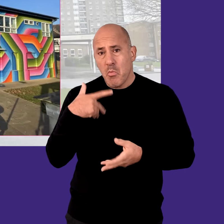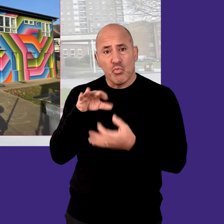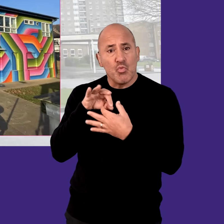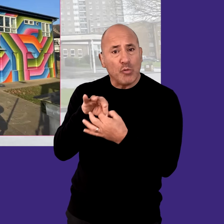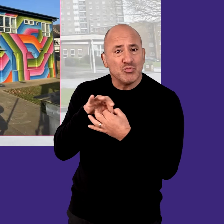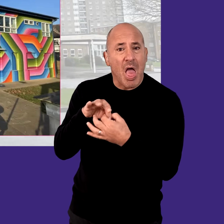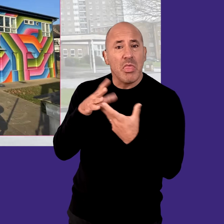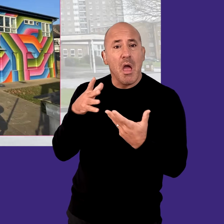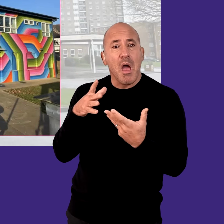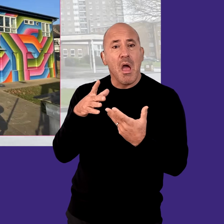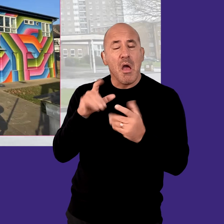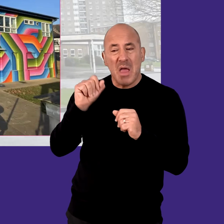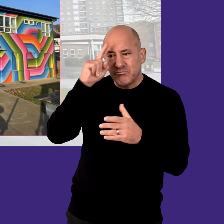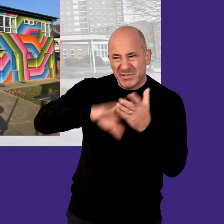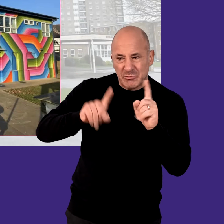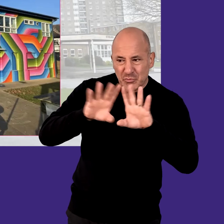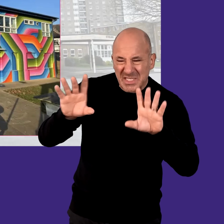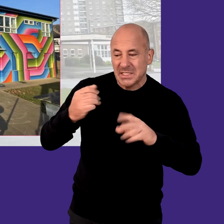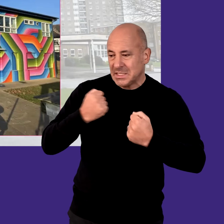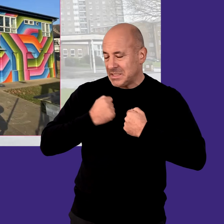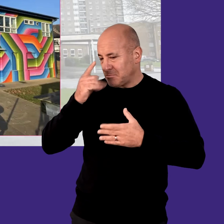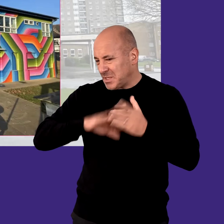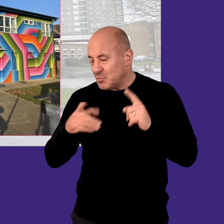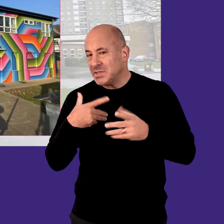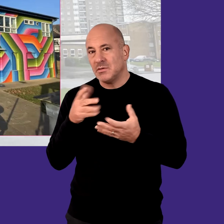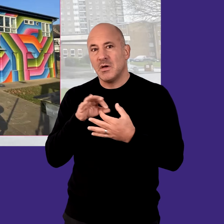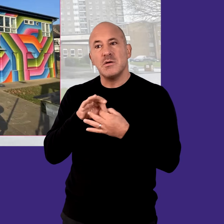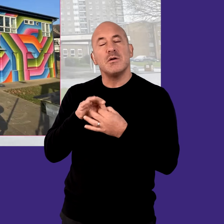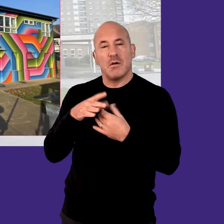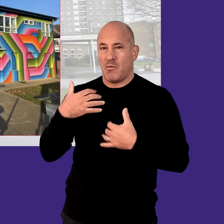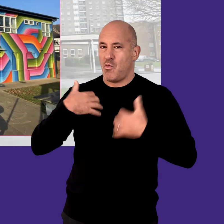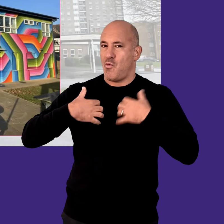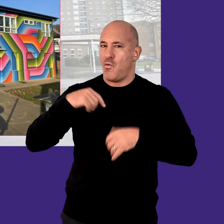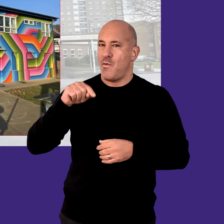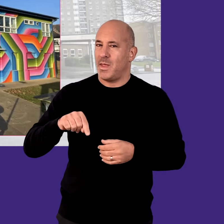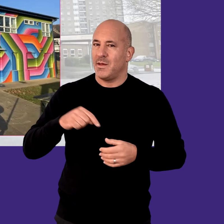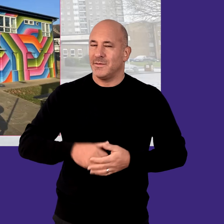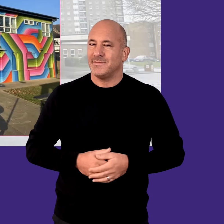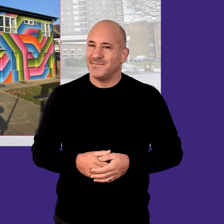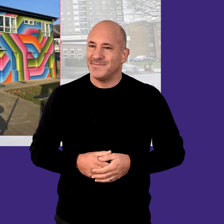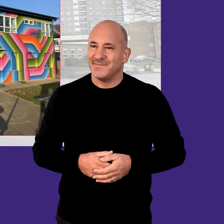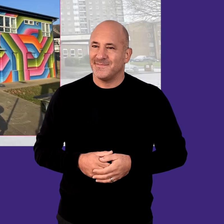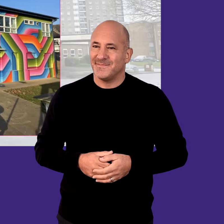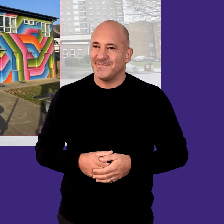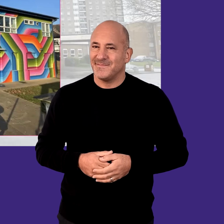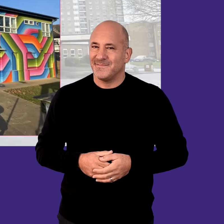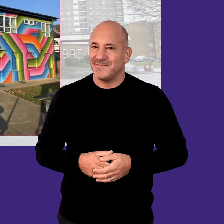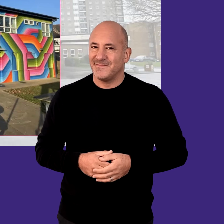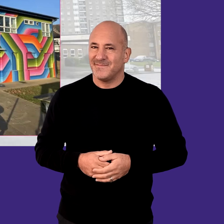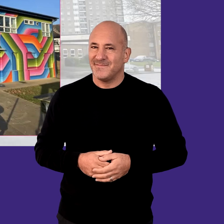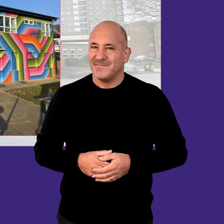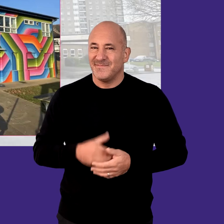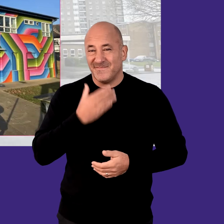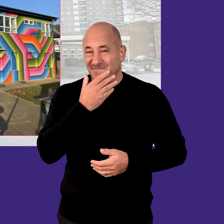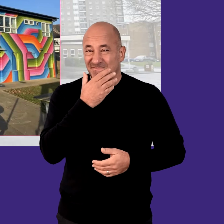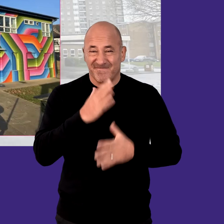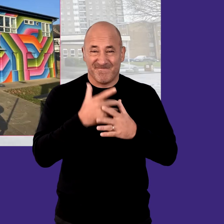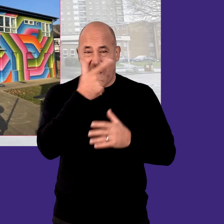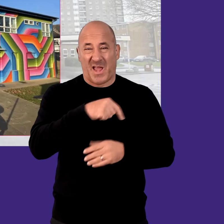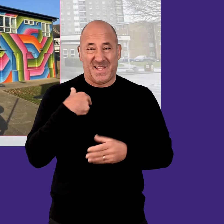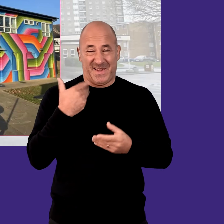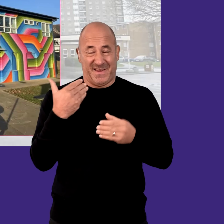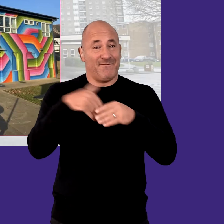about how that feels and how we can work together, and what it's meant for them and their experience as well. So just